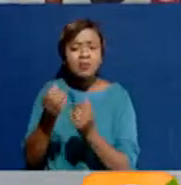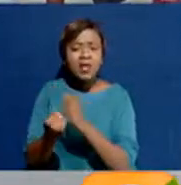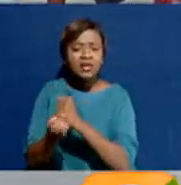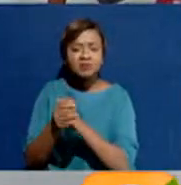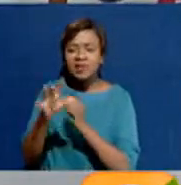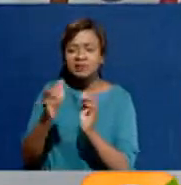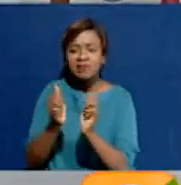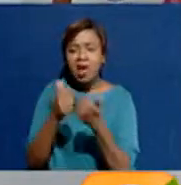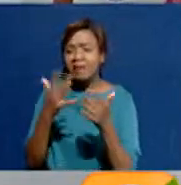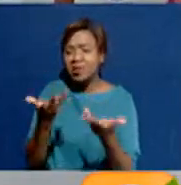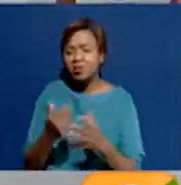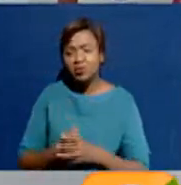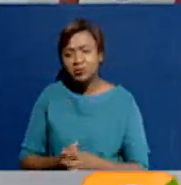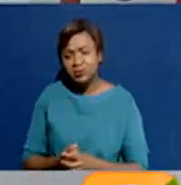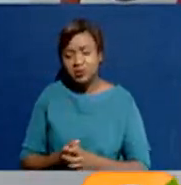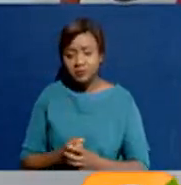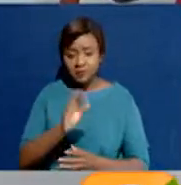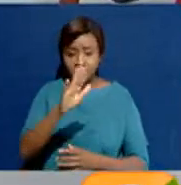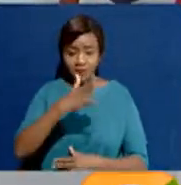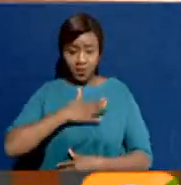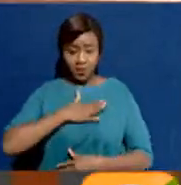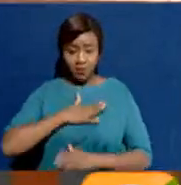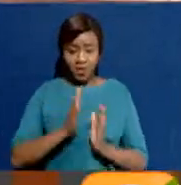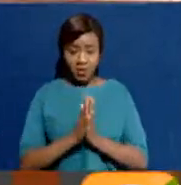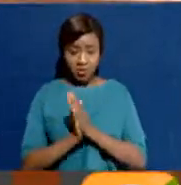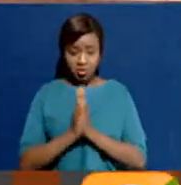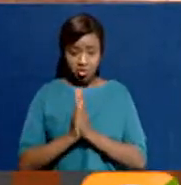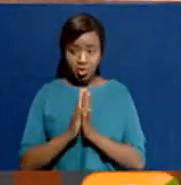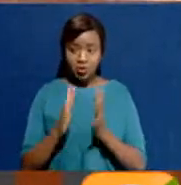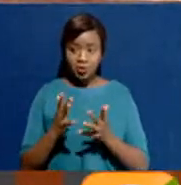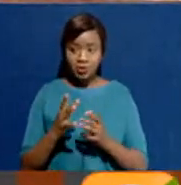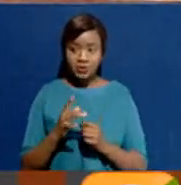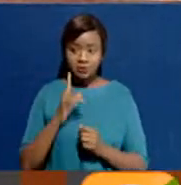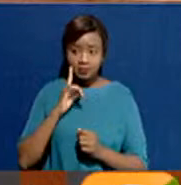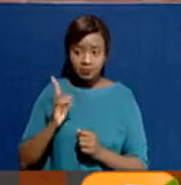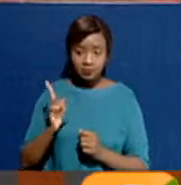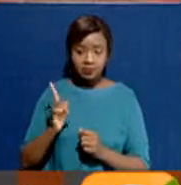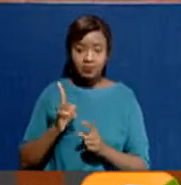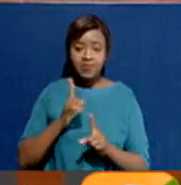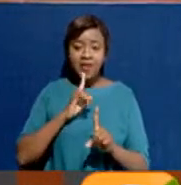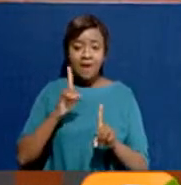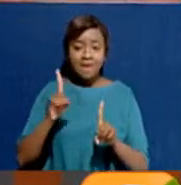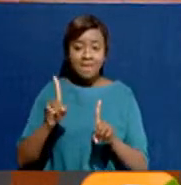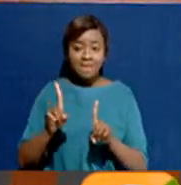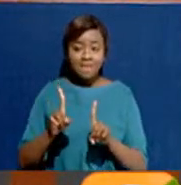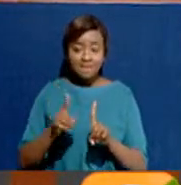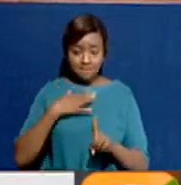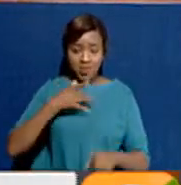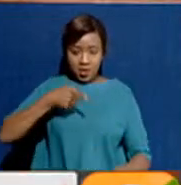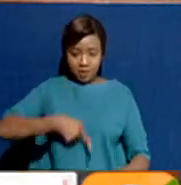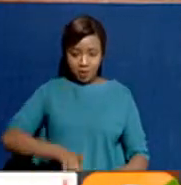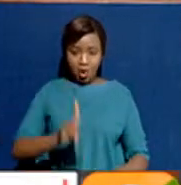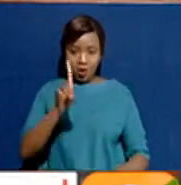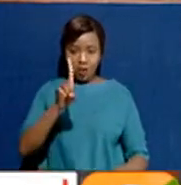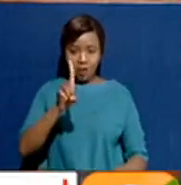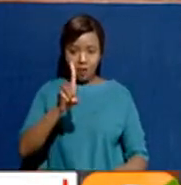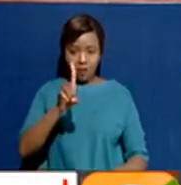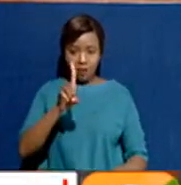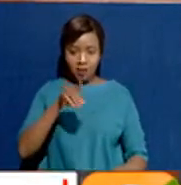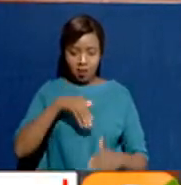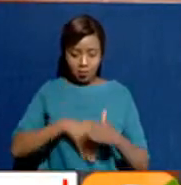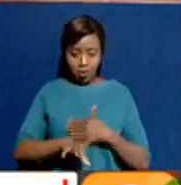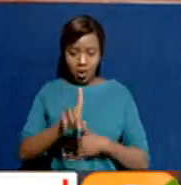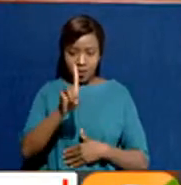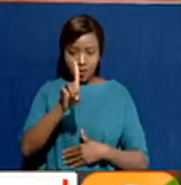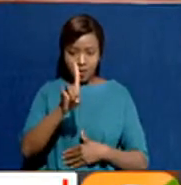In my case, my brother is the second born. I am the first born. My